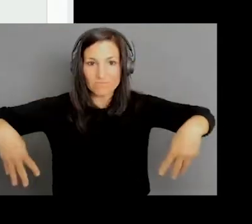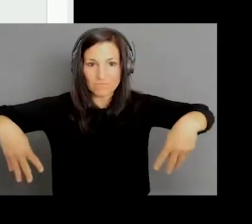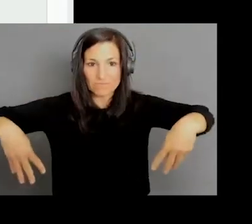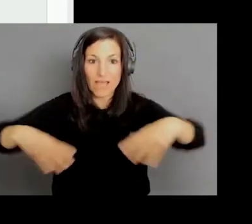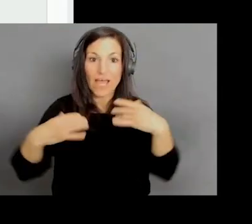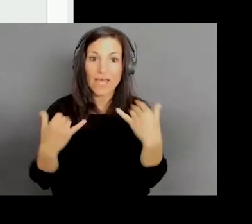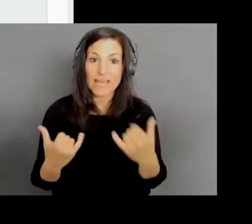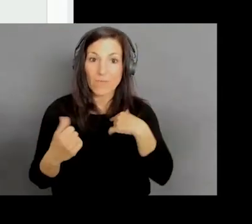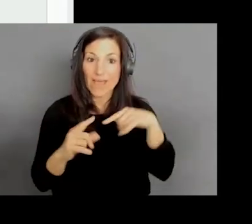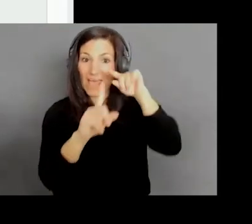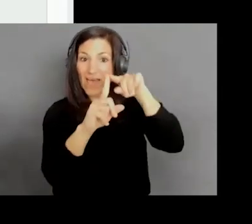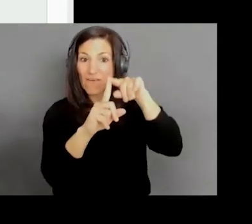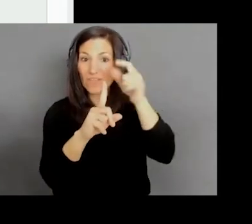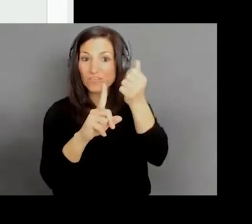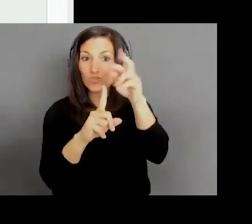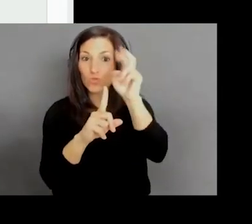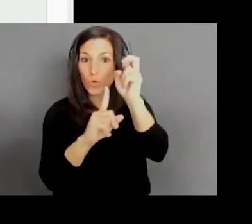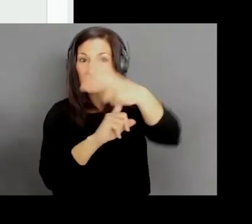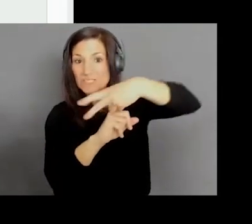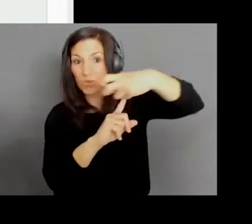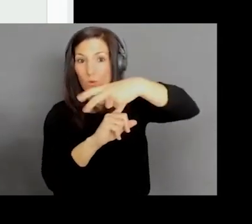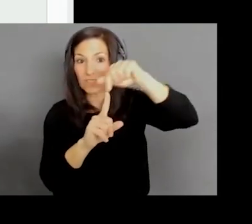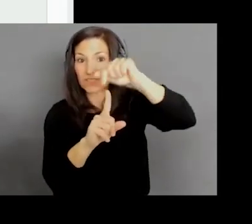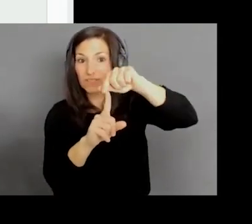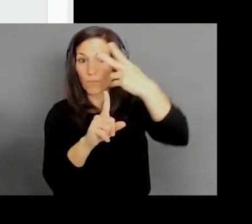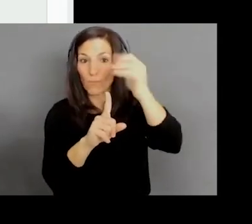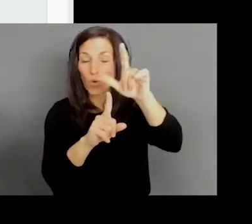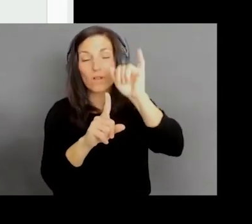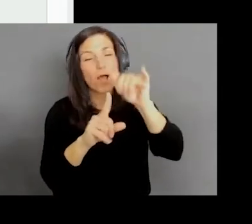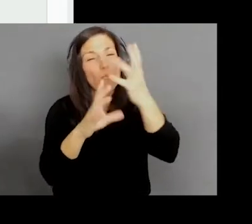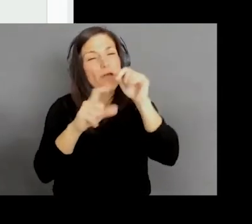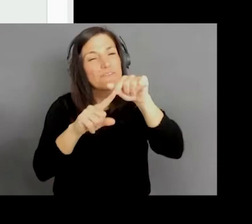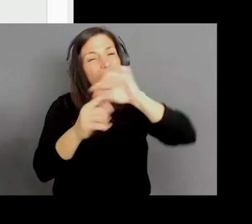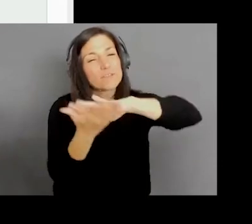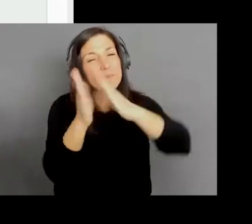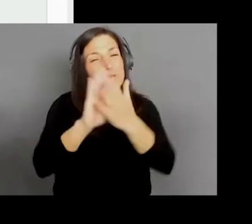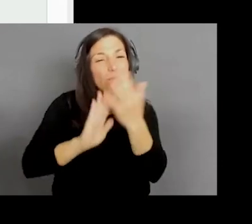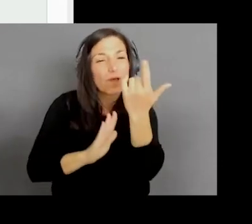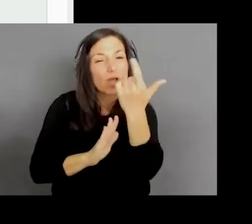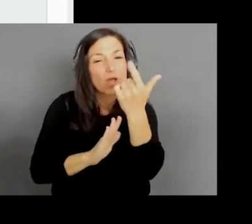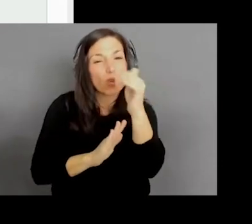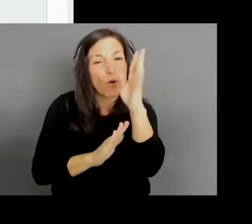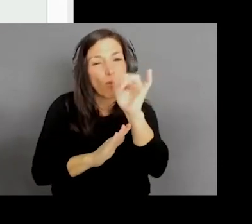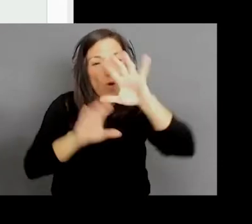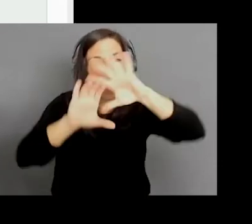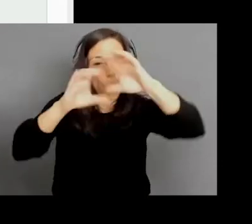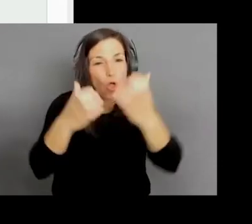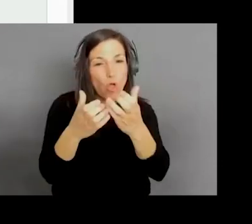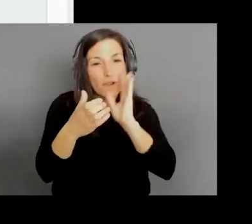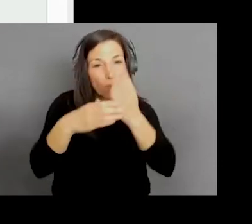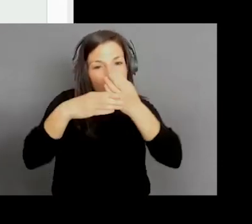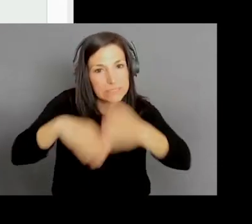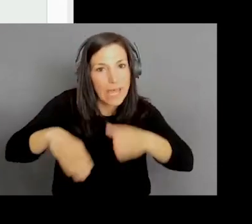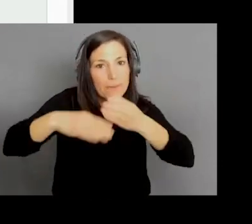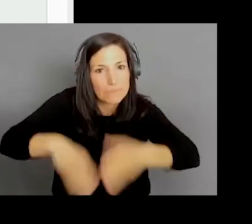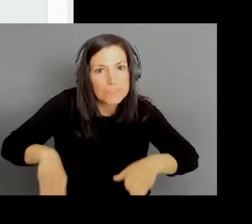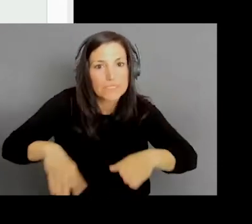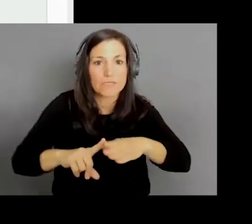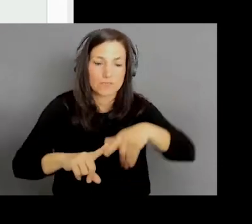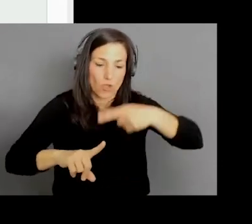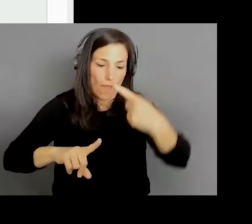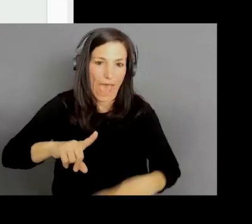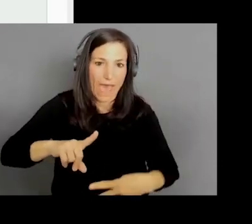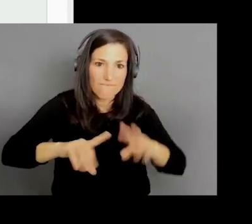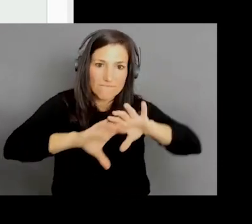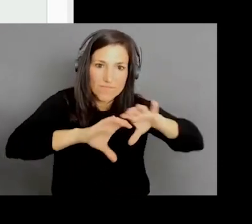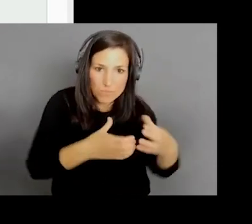want my source pool to be the global pool. So this is a pool that I'm subdividing further. So half of my pool is